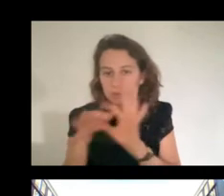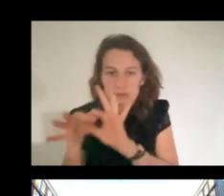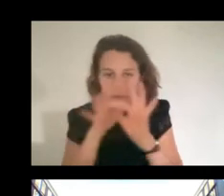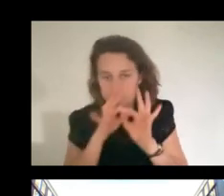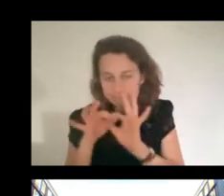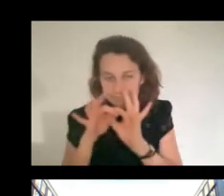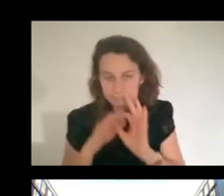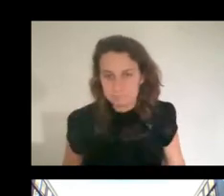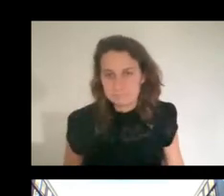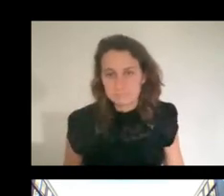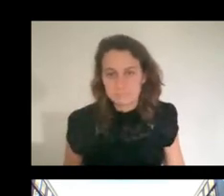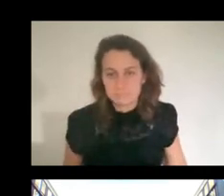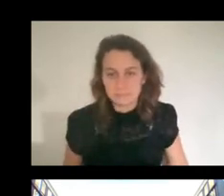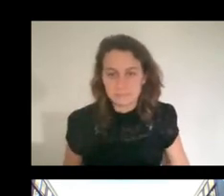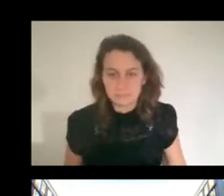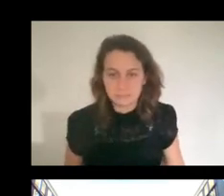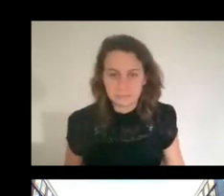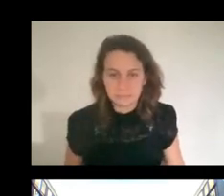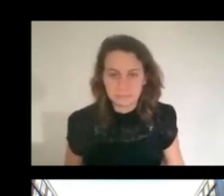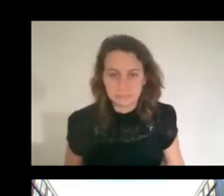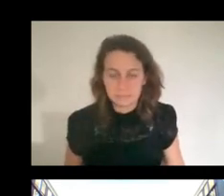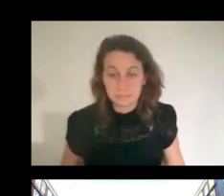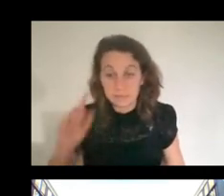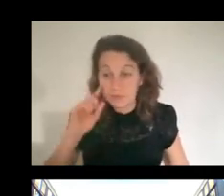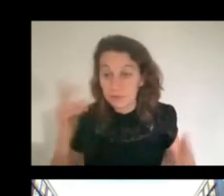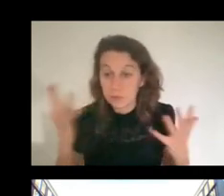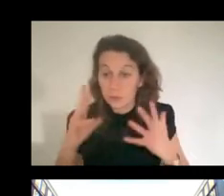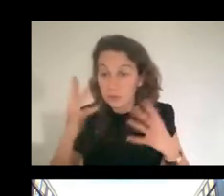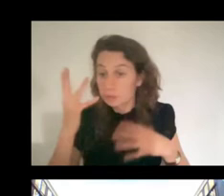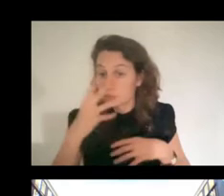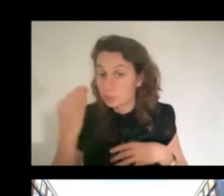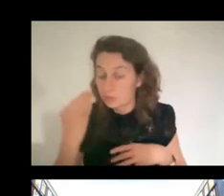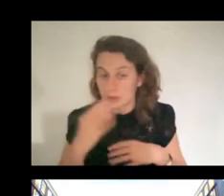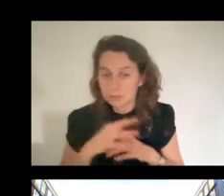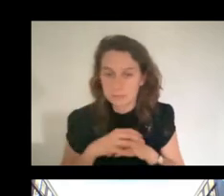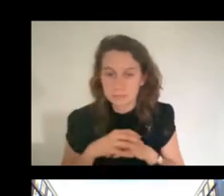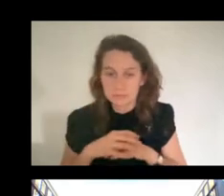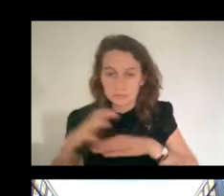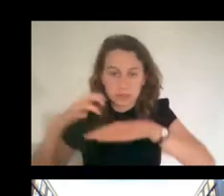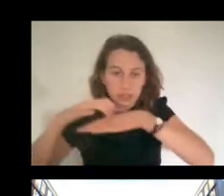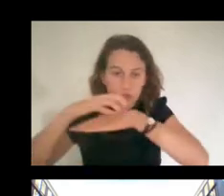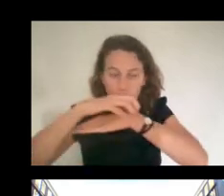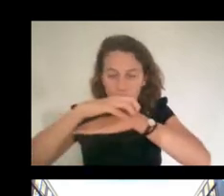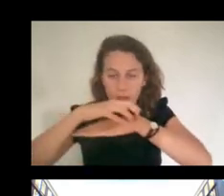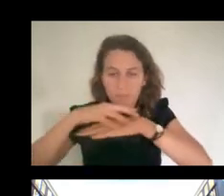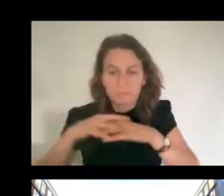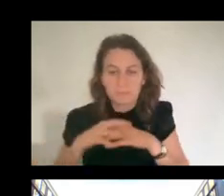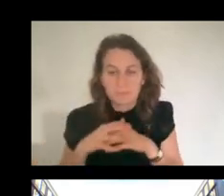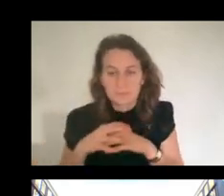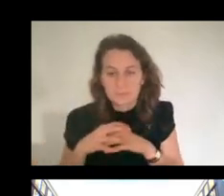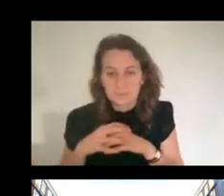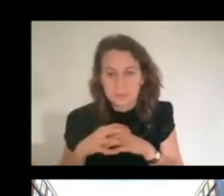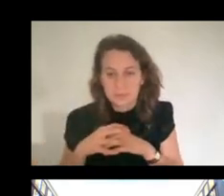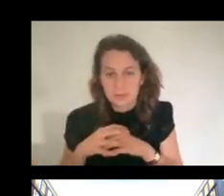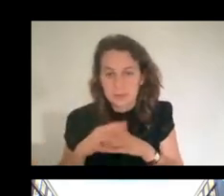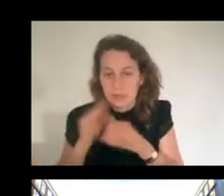together. Yeah, and then I think what's really beautiful about these grapevine itself is that the bud